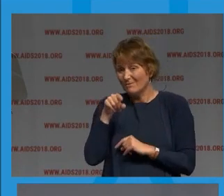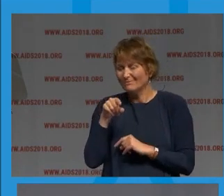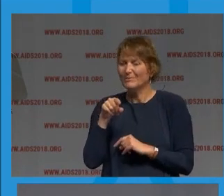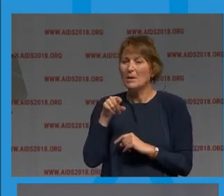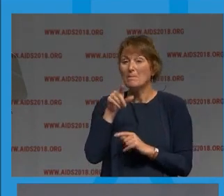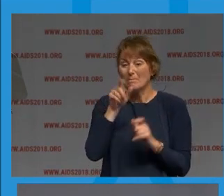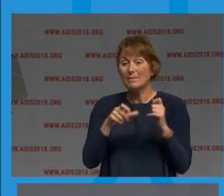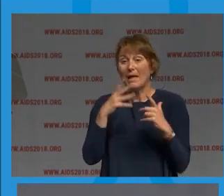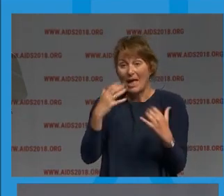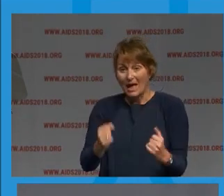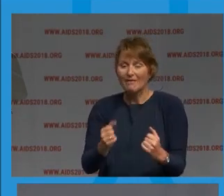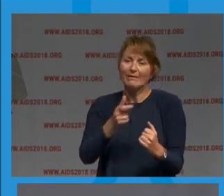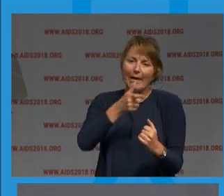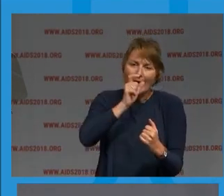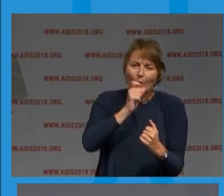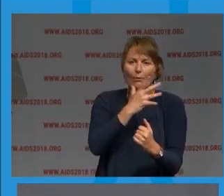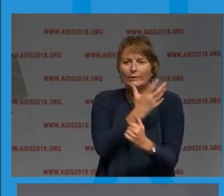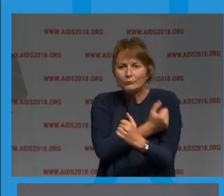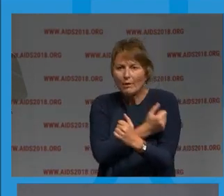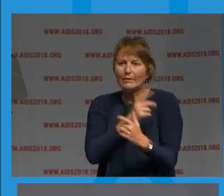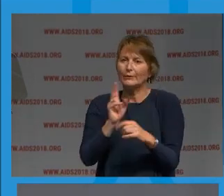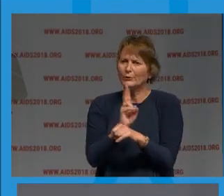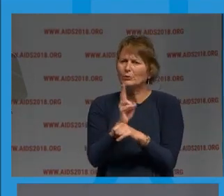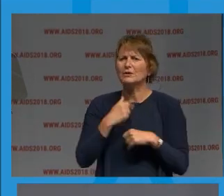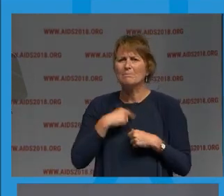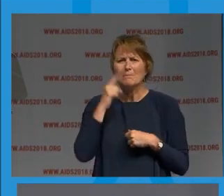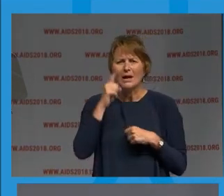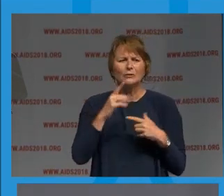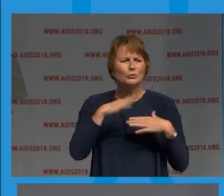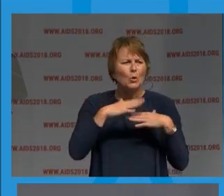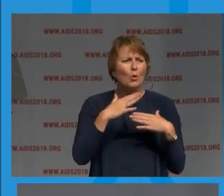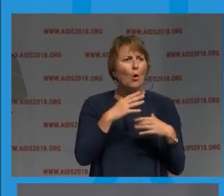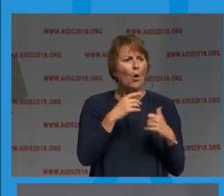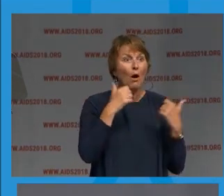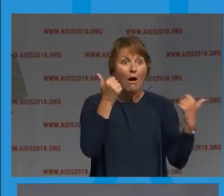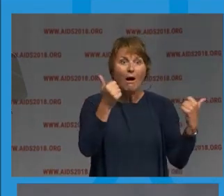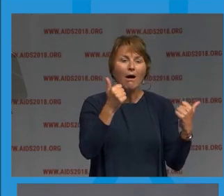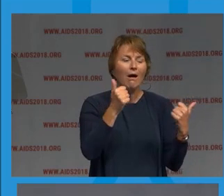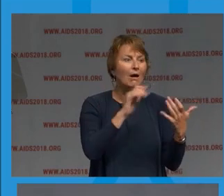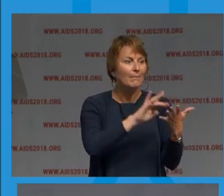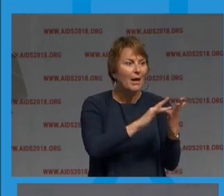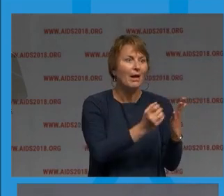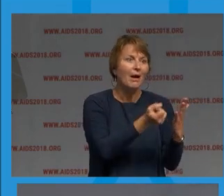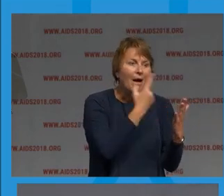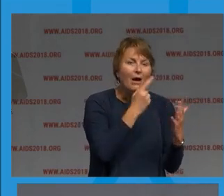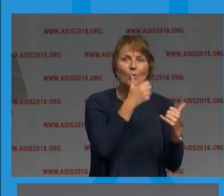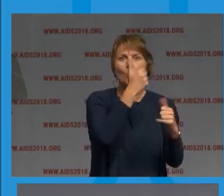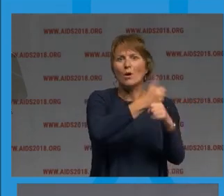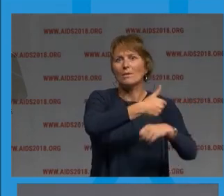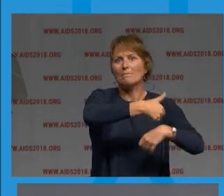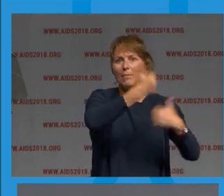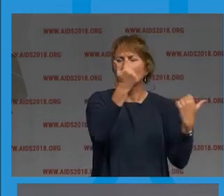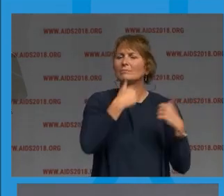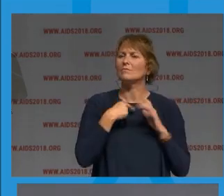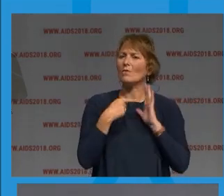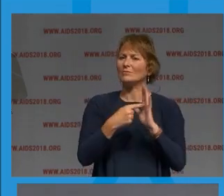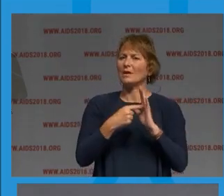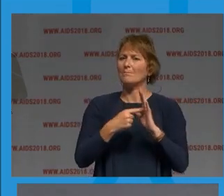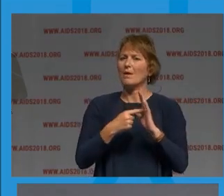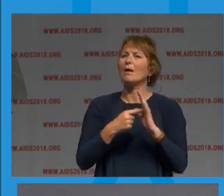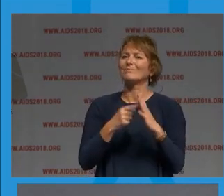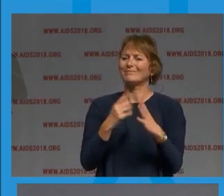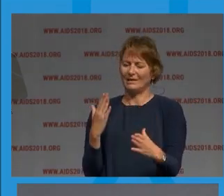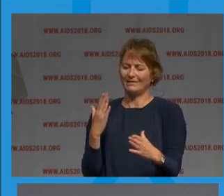equally urgent need to expand what we know works, existing evidence-based interventions. According to a